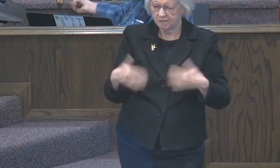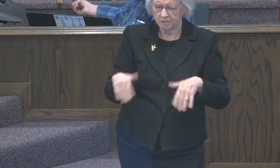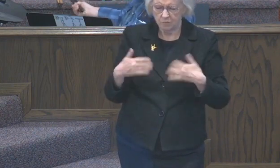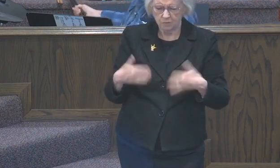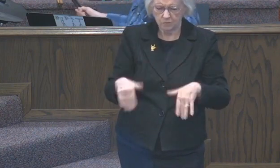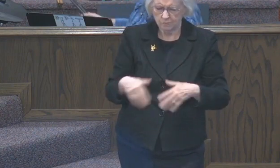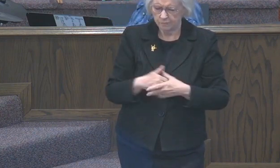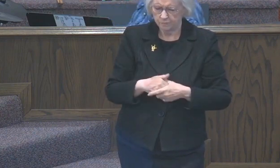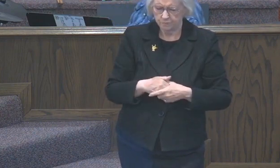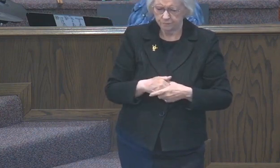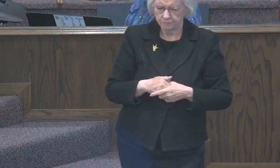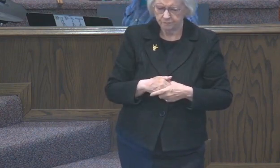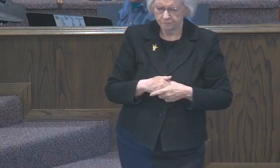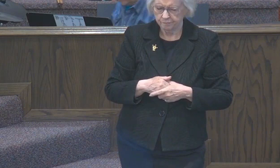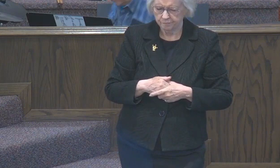way.